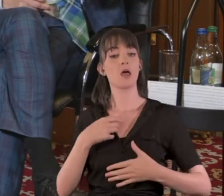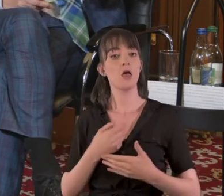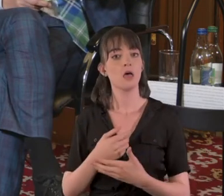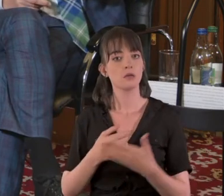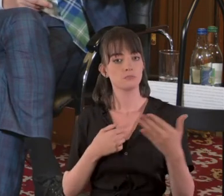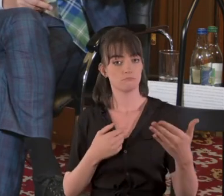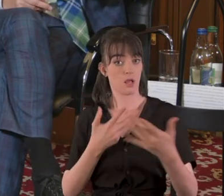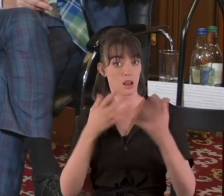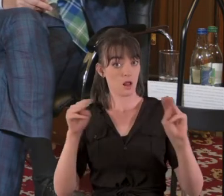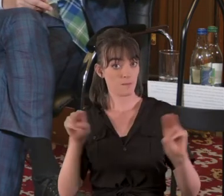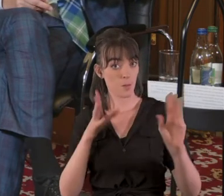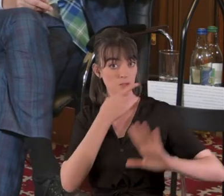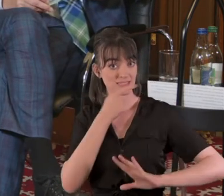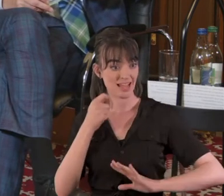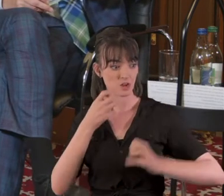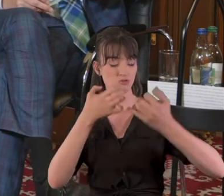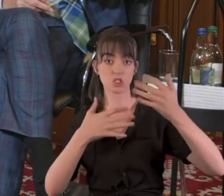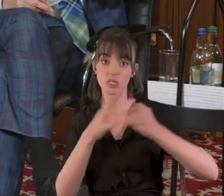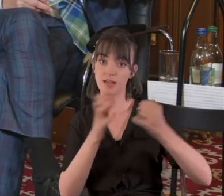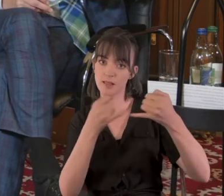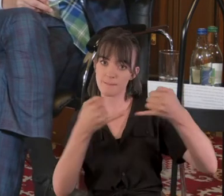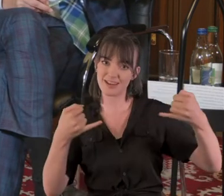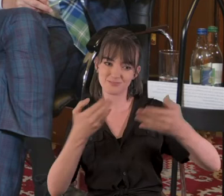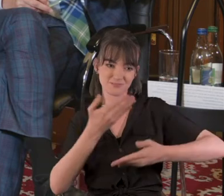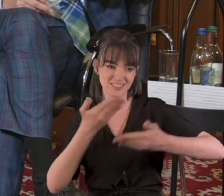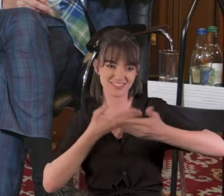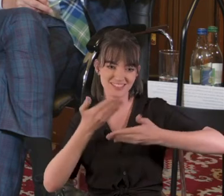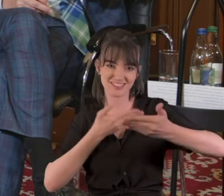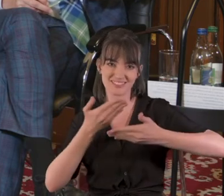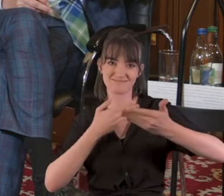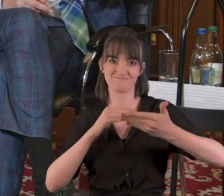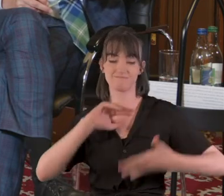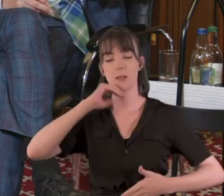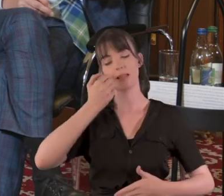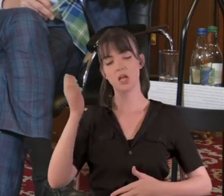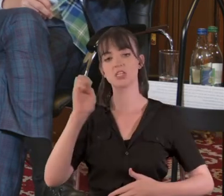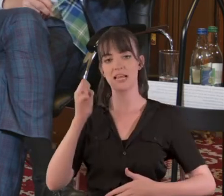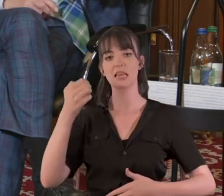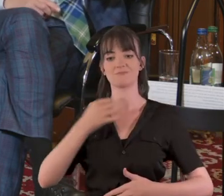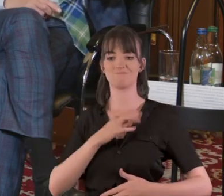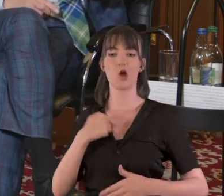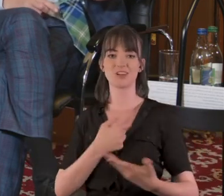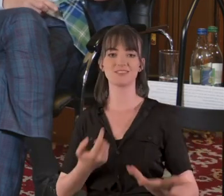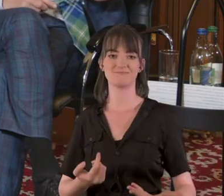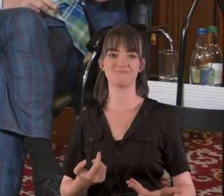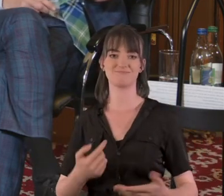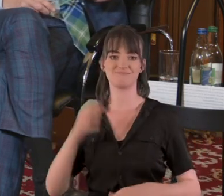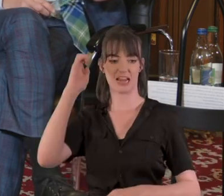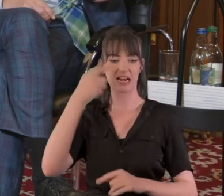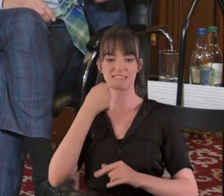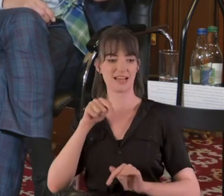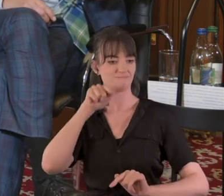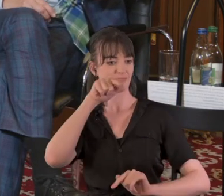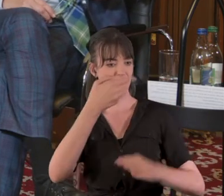of the Boundary Commission are an abrogation of good faith. And of course, Michael